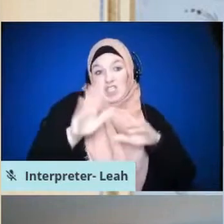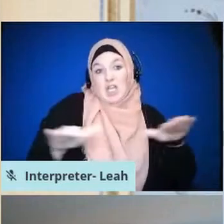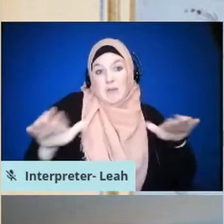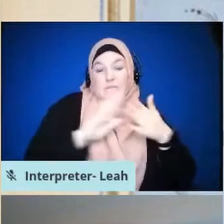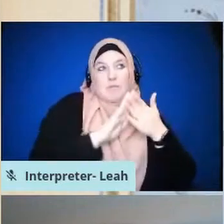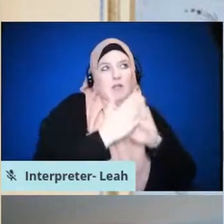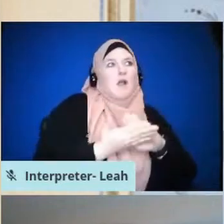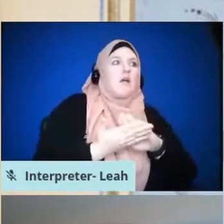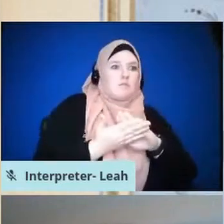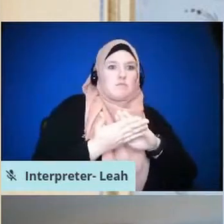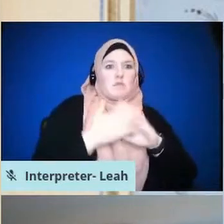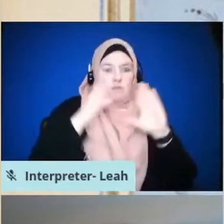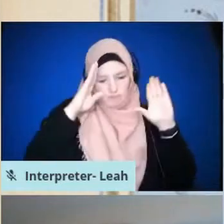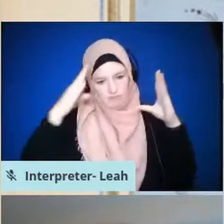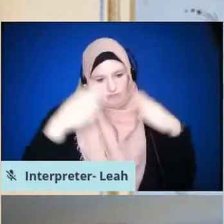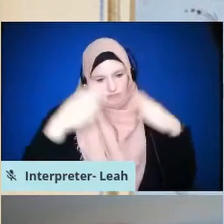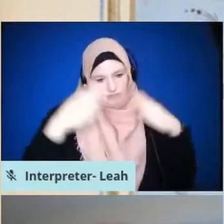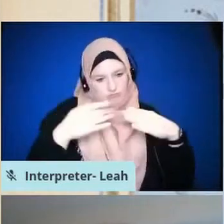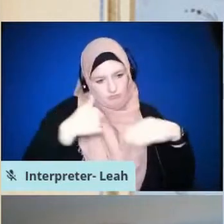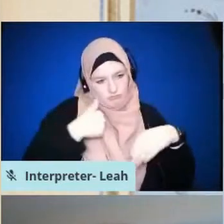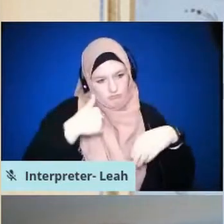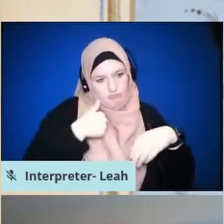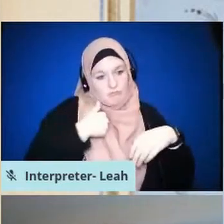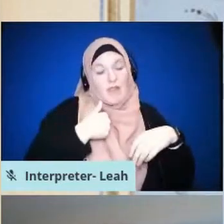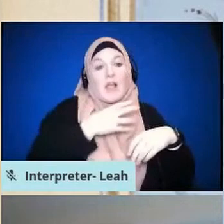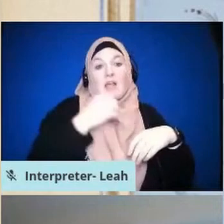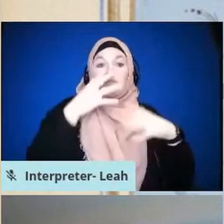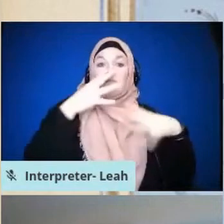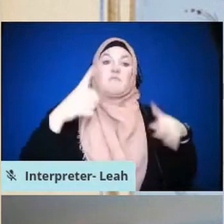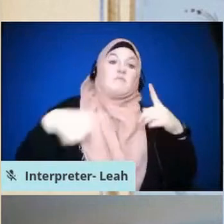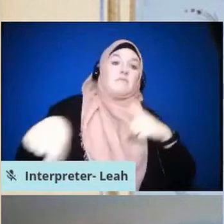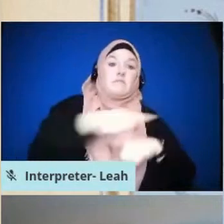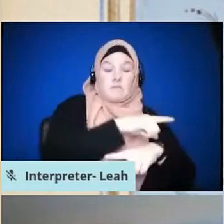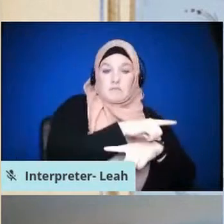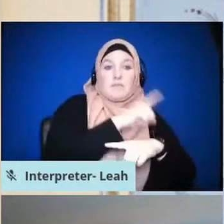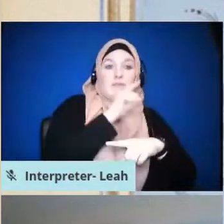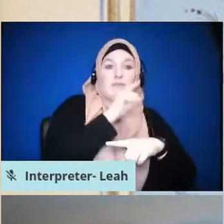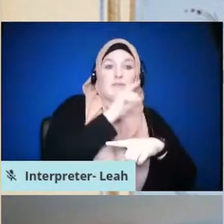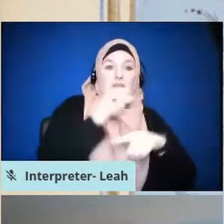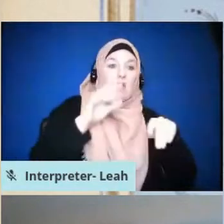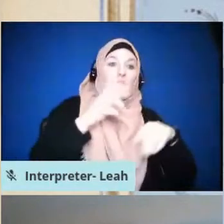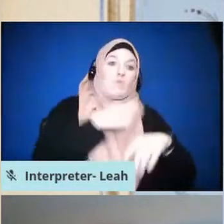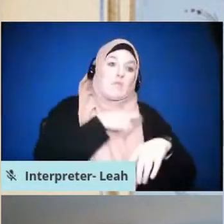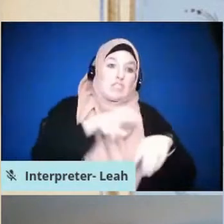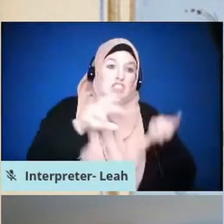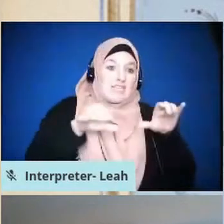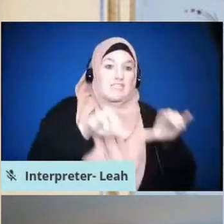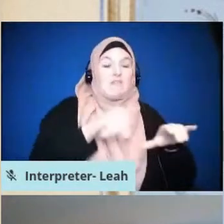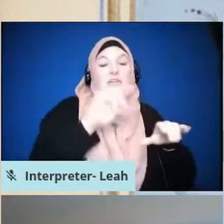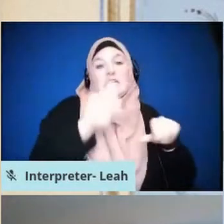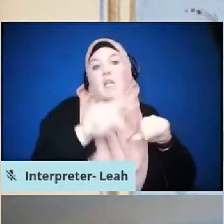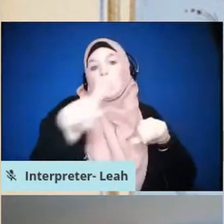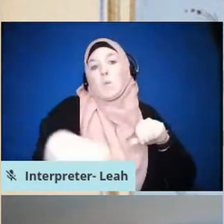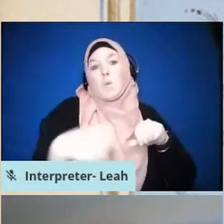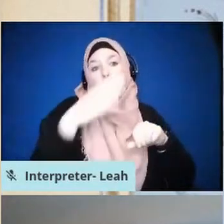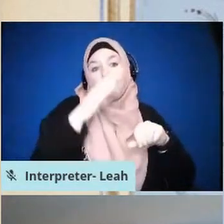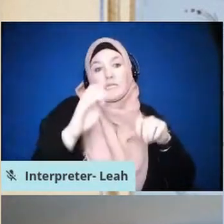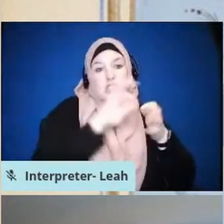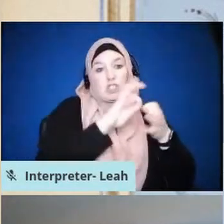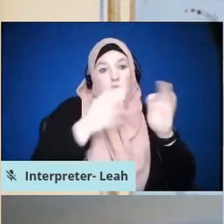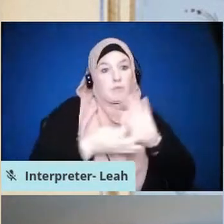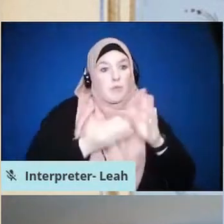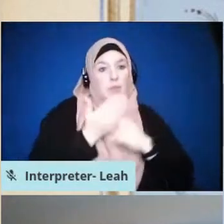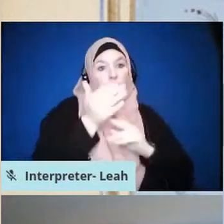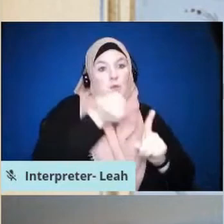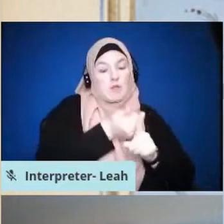become very self-centered, and any religious discourse or religious activity can only be interpreted